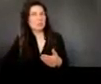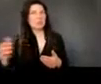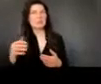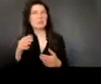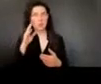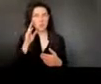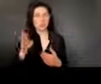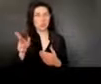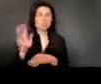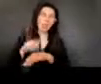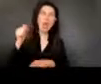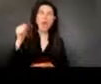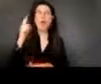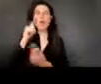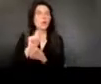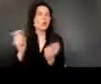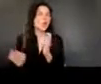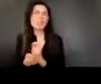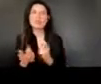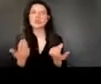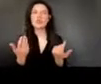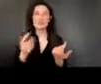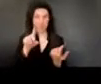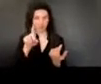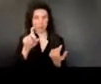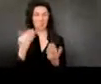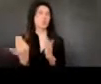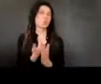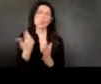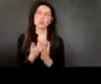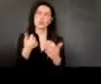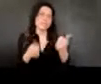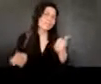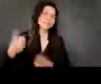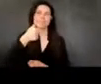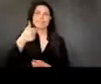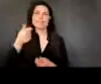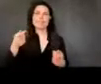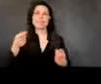change, a new dominant capital that is born through this.